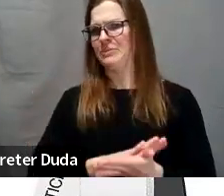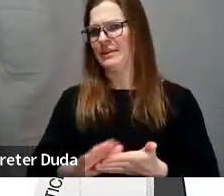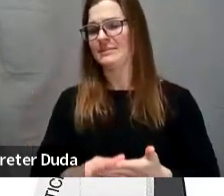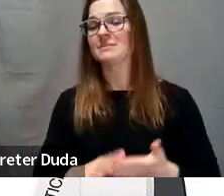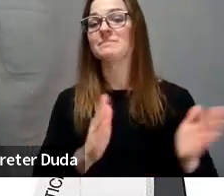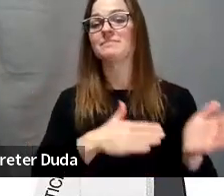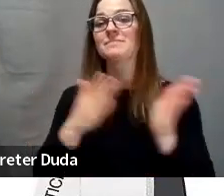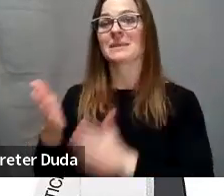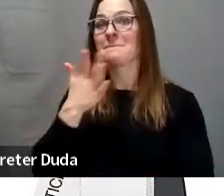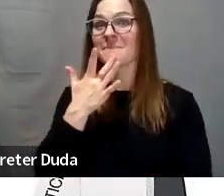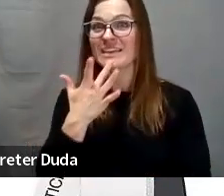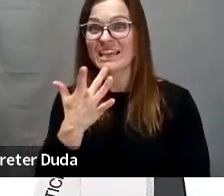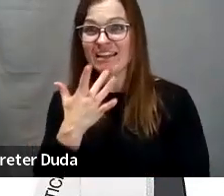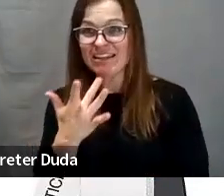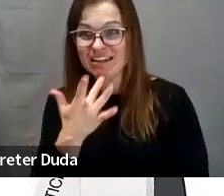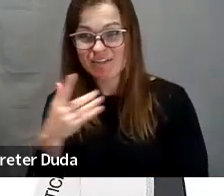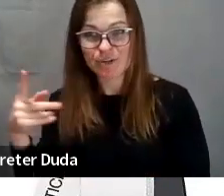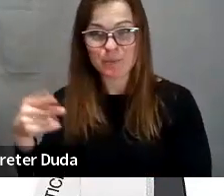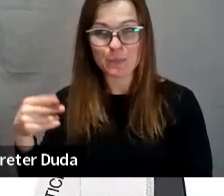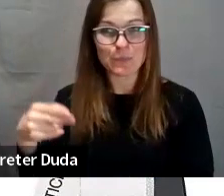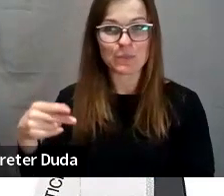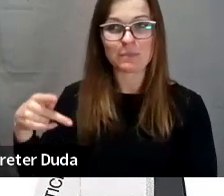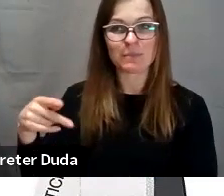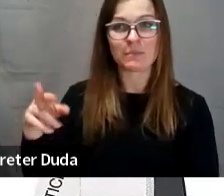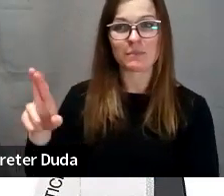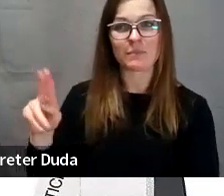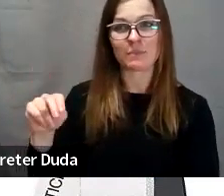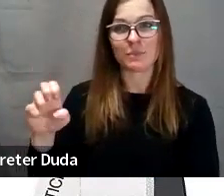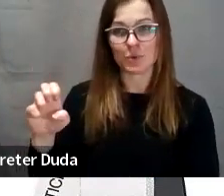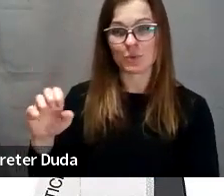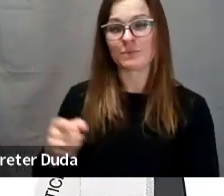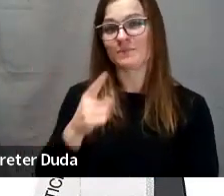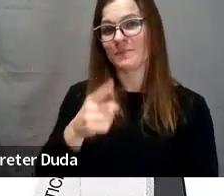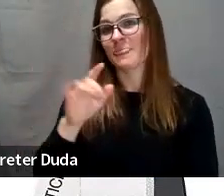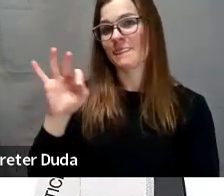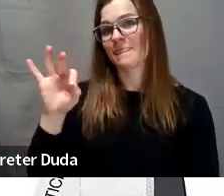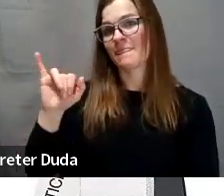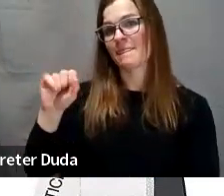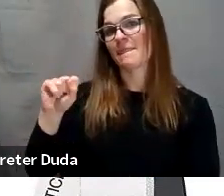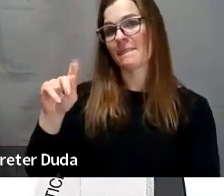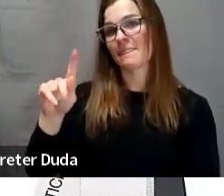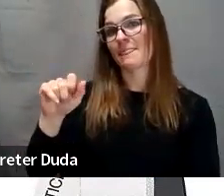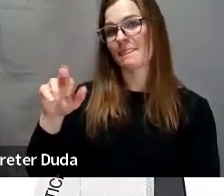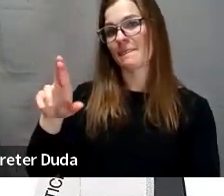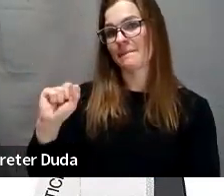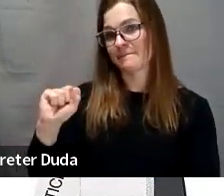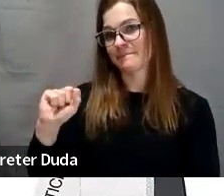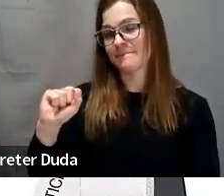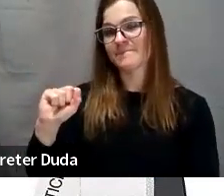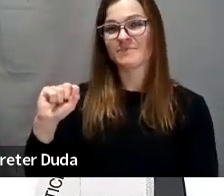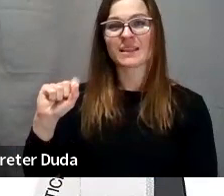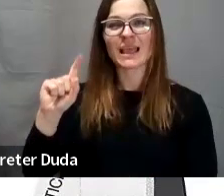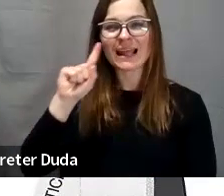then we have my favorite pruning shear. So these are Fisker's pruning shear. I